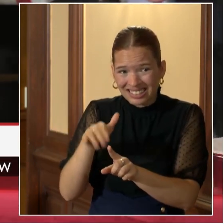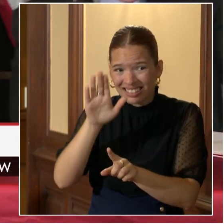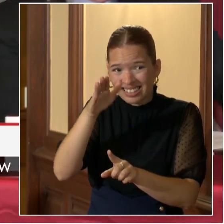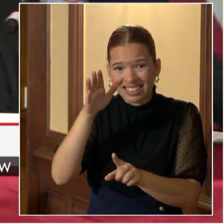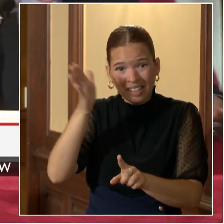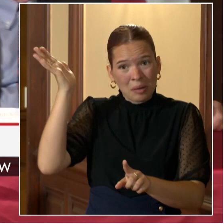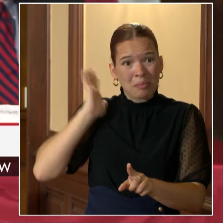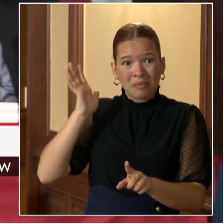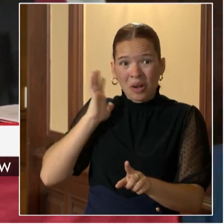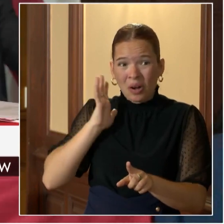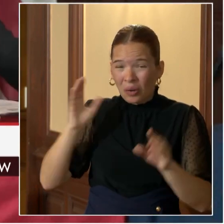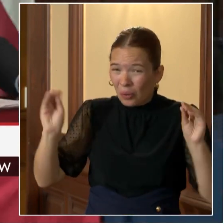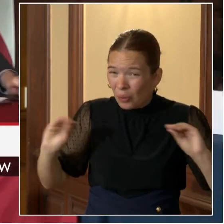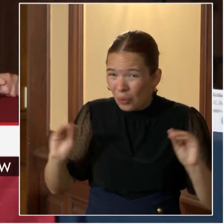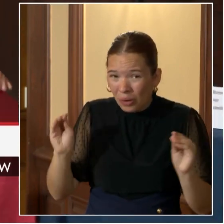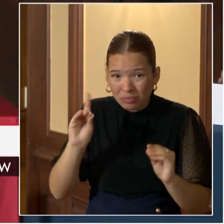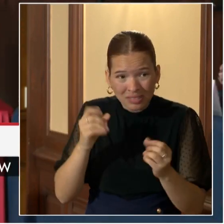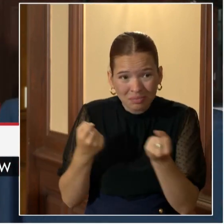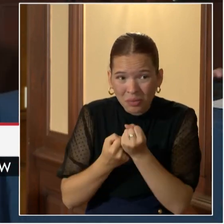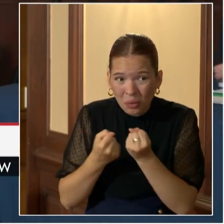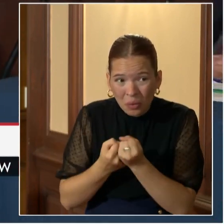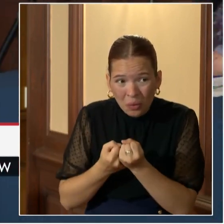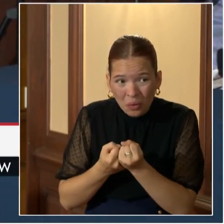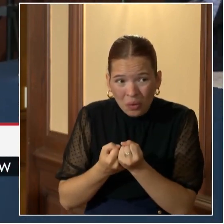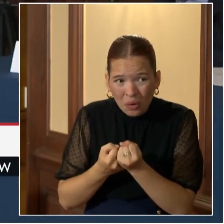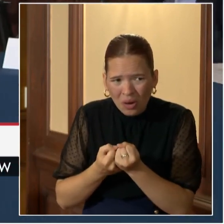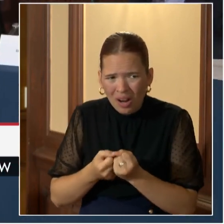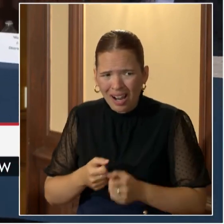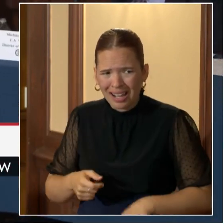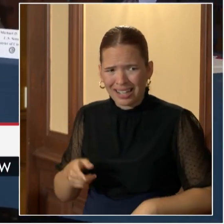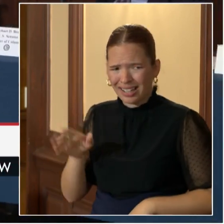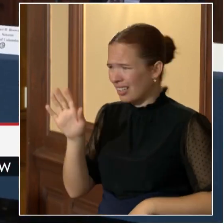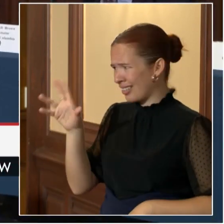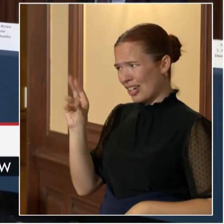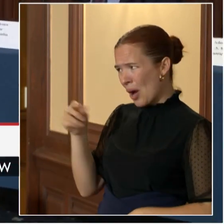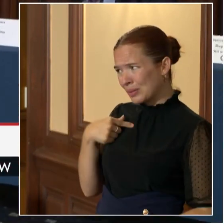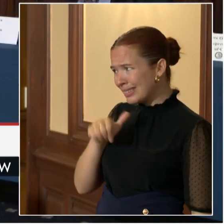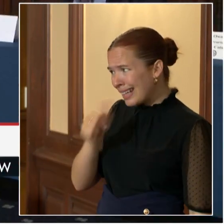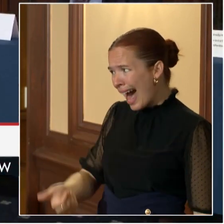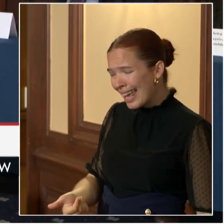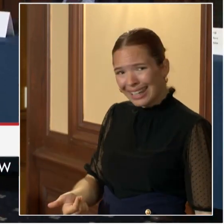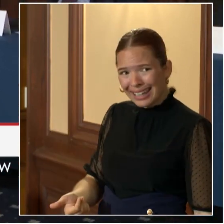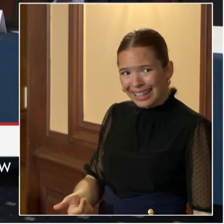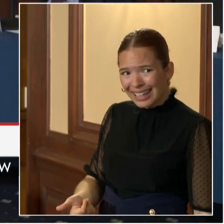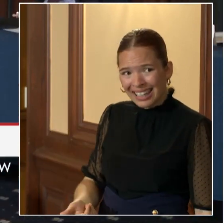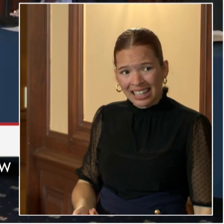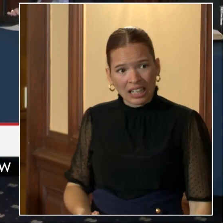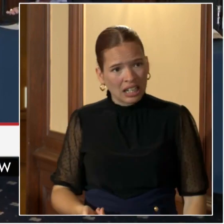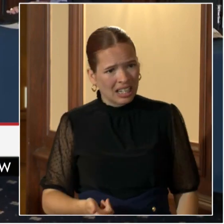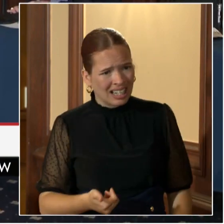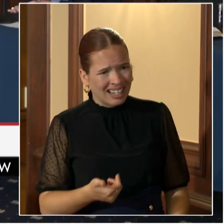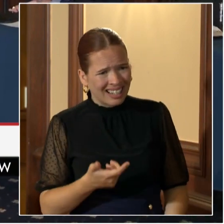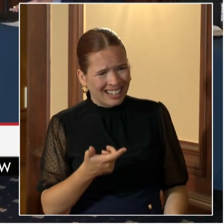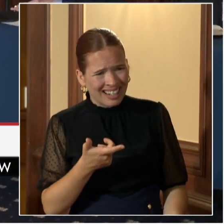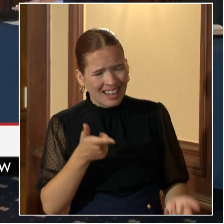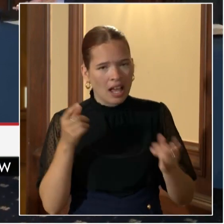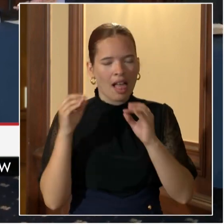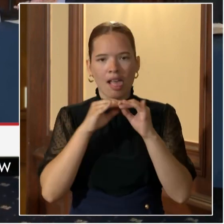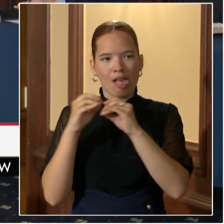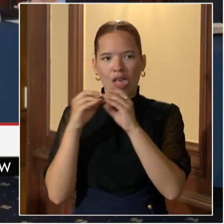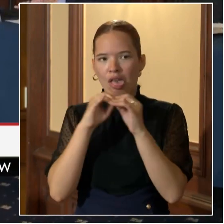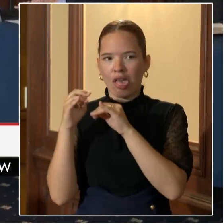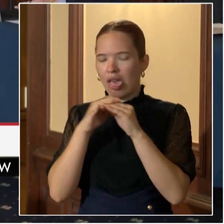Democrats that do not support us. I'm talking about this region, sir. In 2015, we did not have